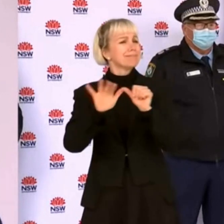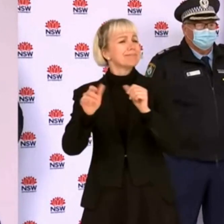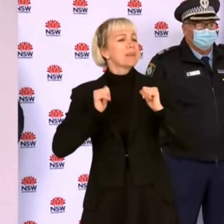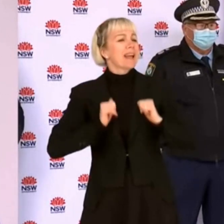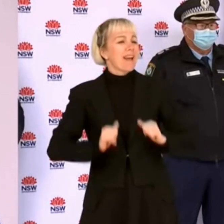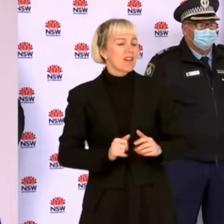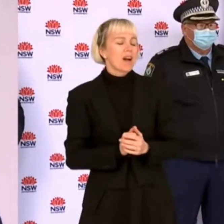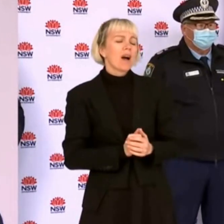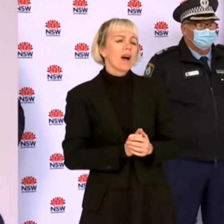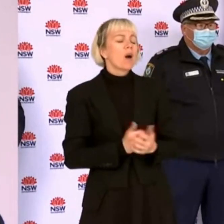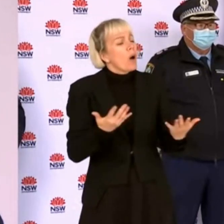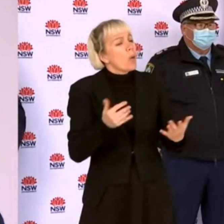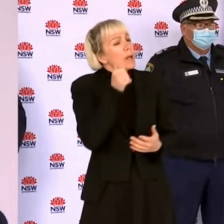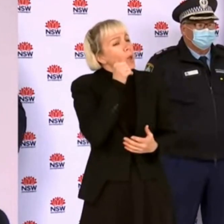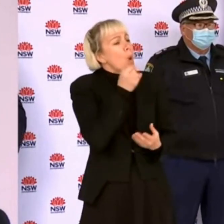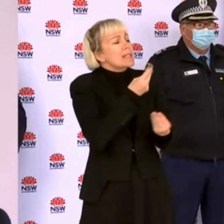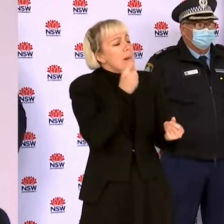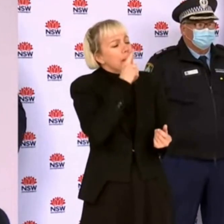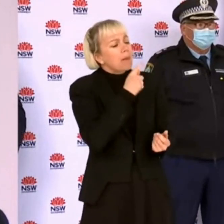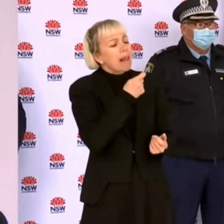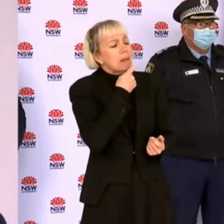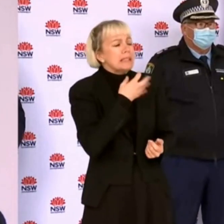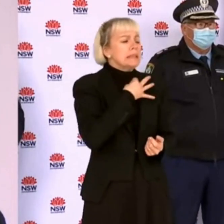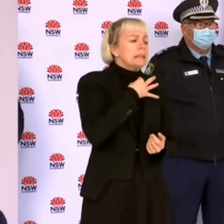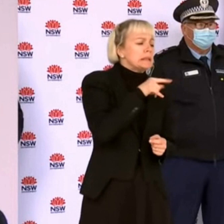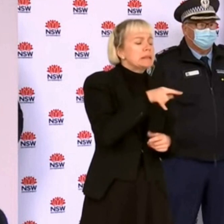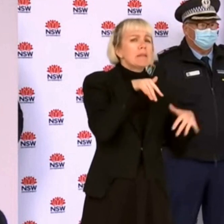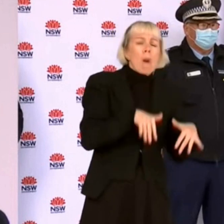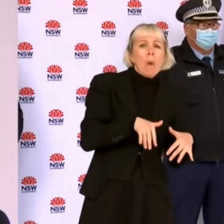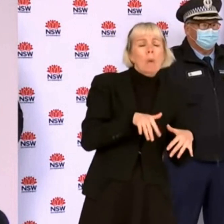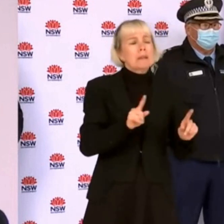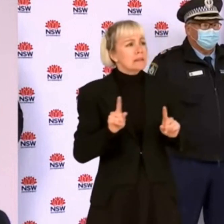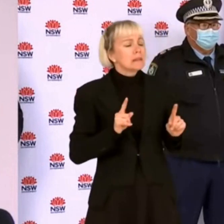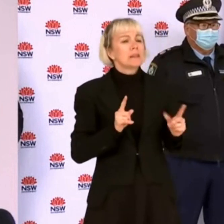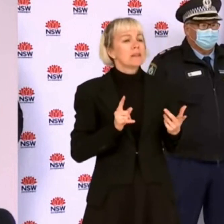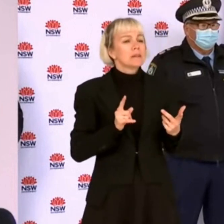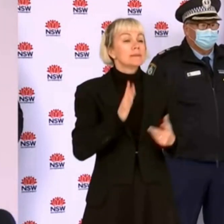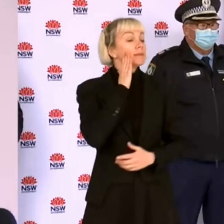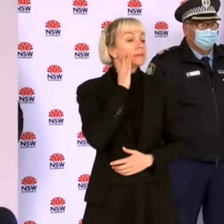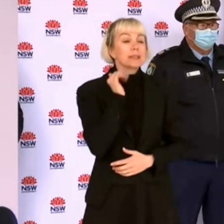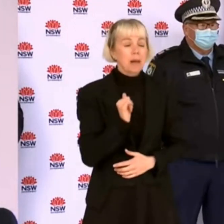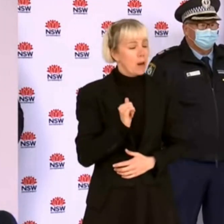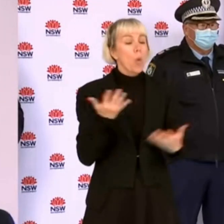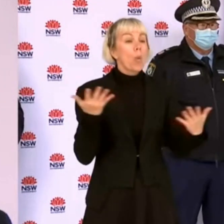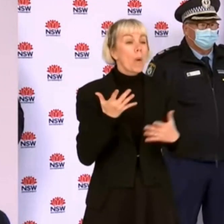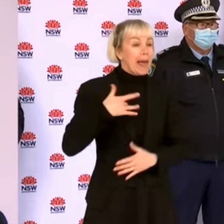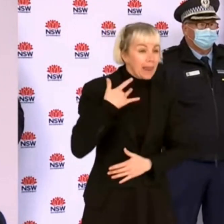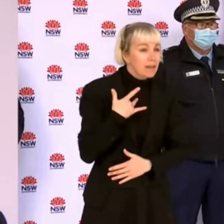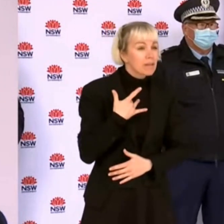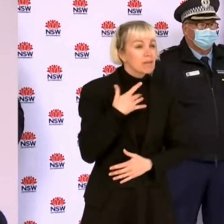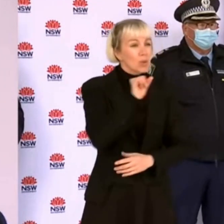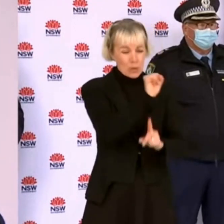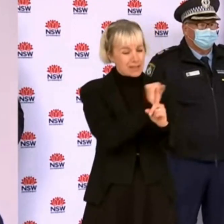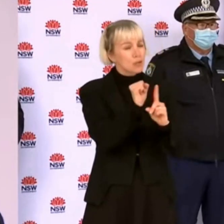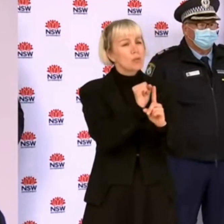who are especially vulnerable to stick to the rules. And we just say to everybody, no matter where you live or what your circumstance, please stick to the